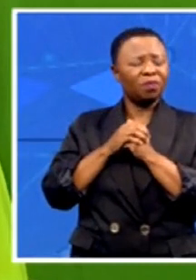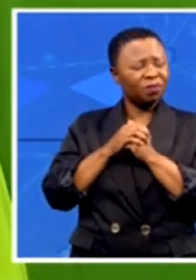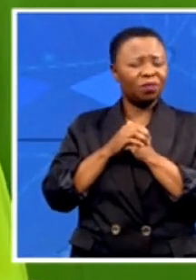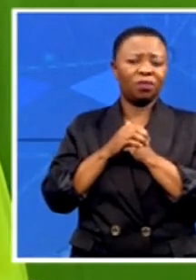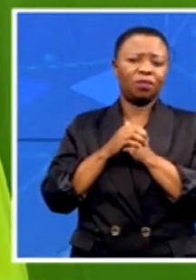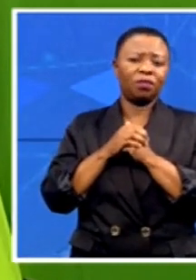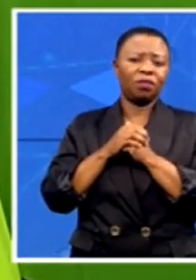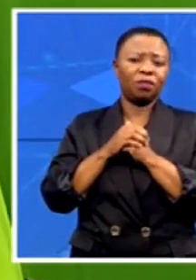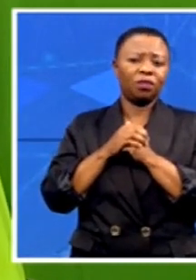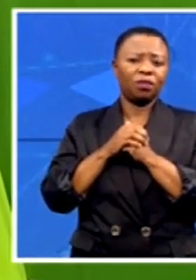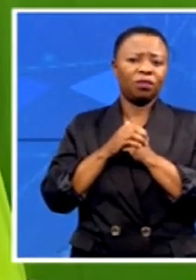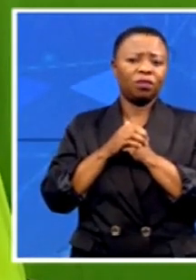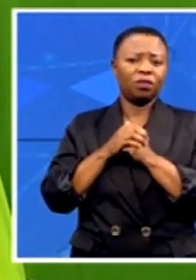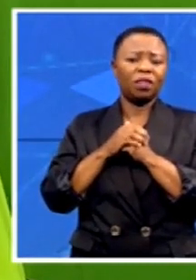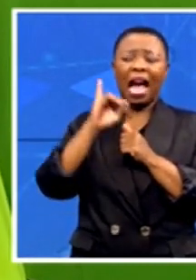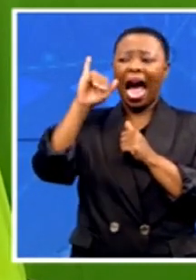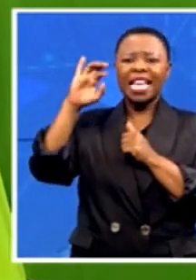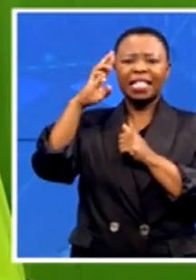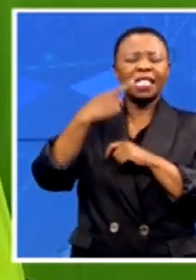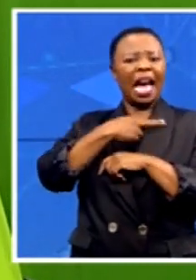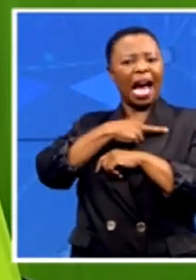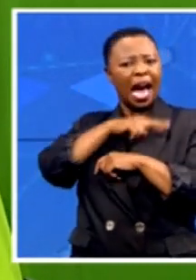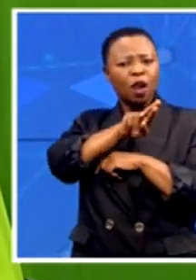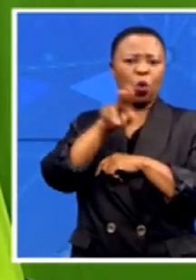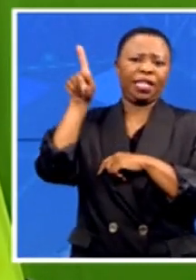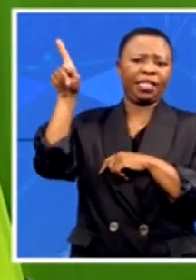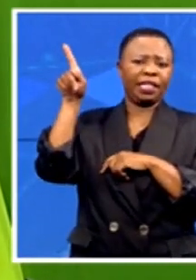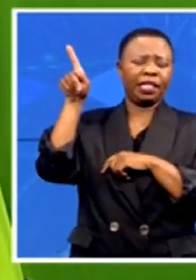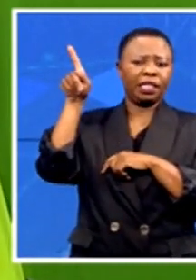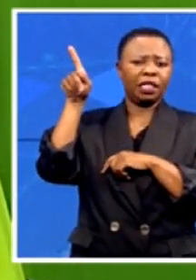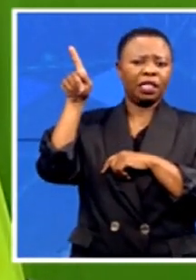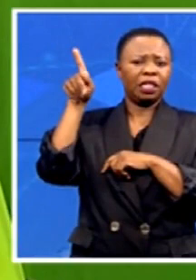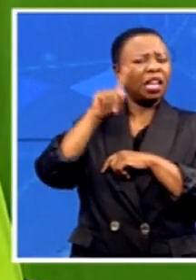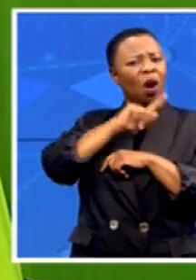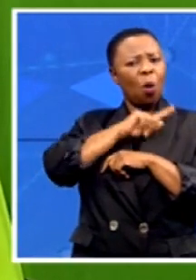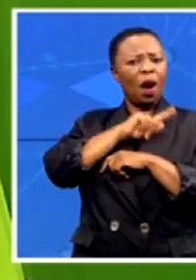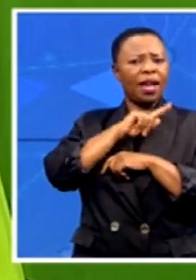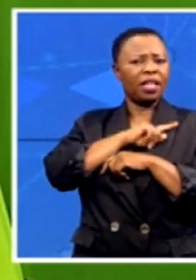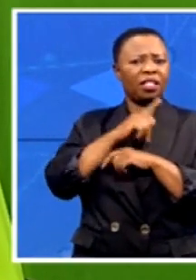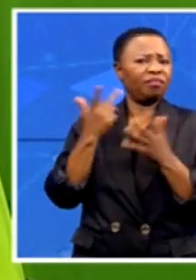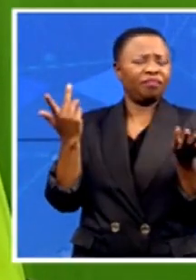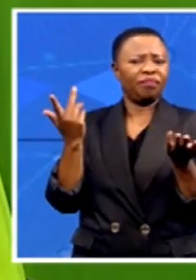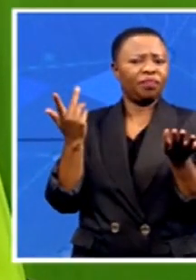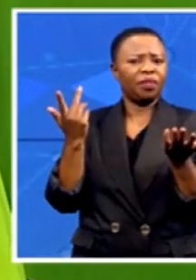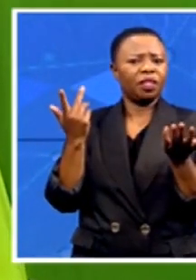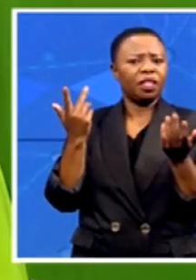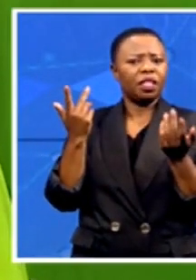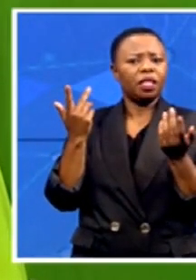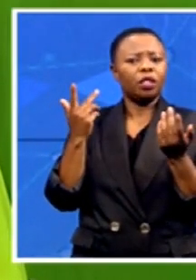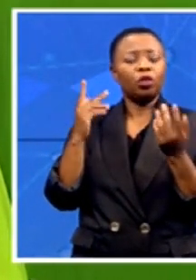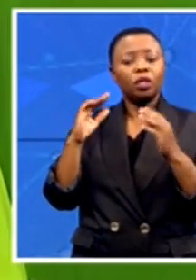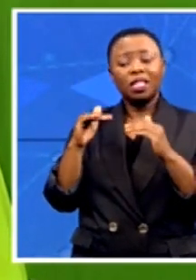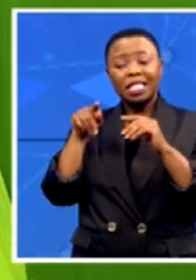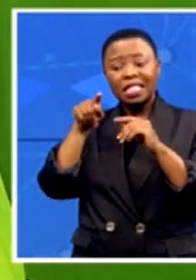IEC. Why they've decided to really take this poise, it's actually unimaginable. I'd